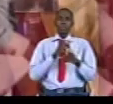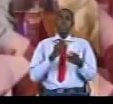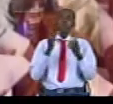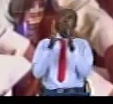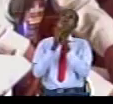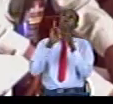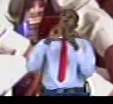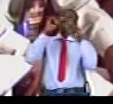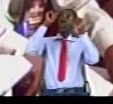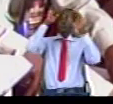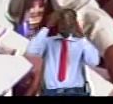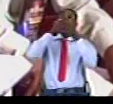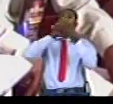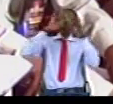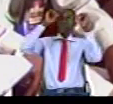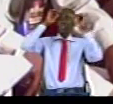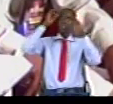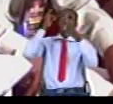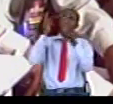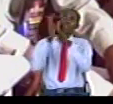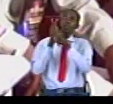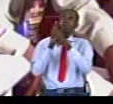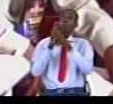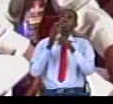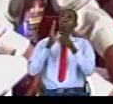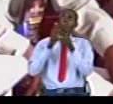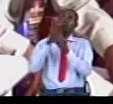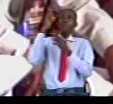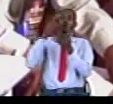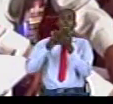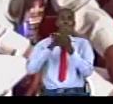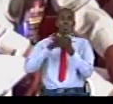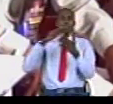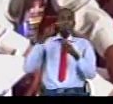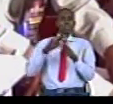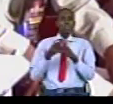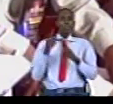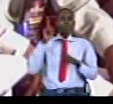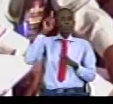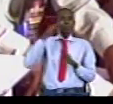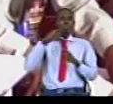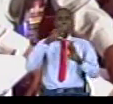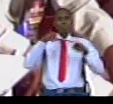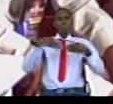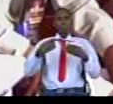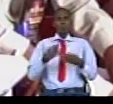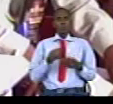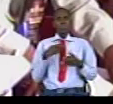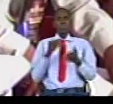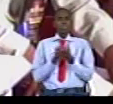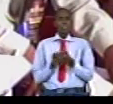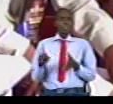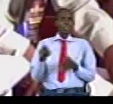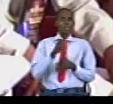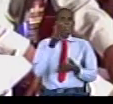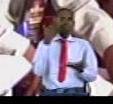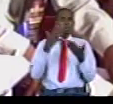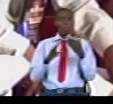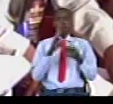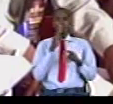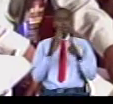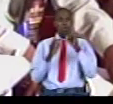through thine own name those whom thou hast given me, that they may be one as